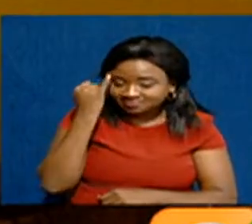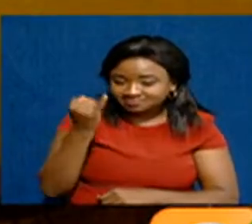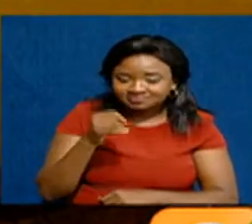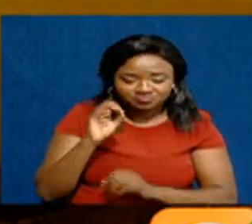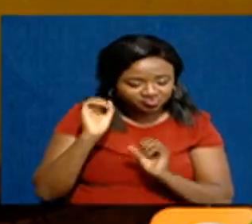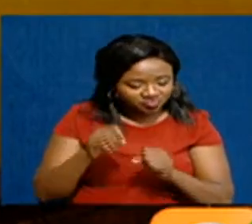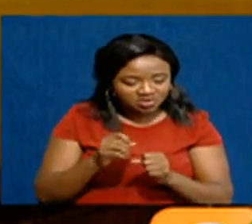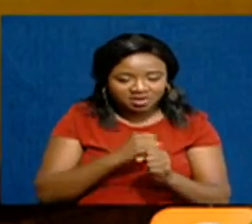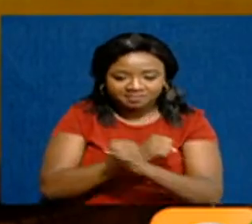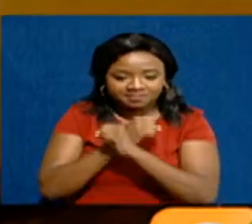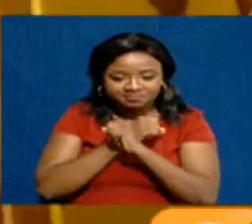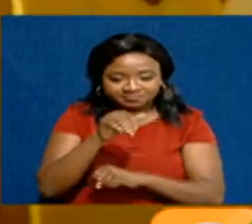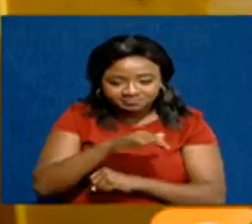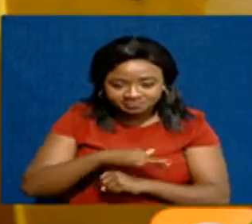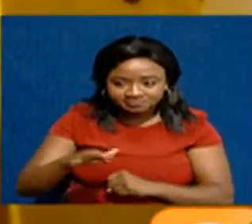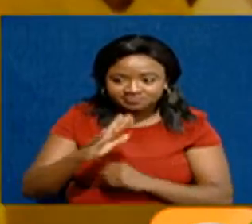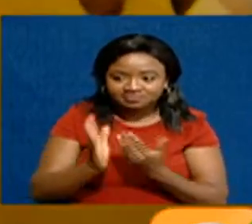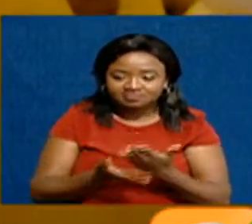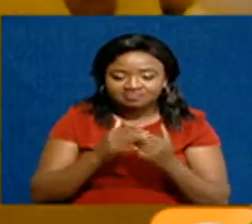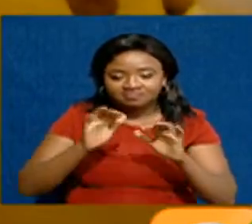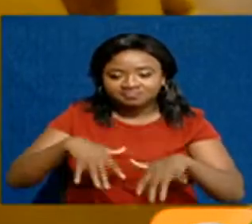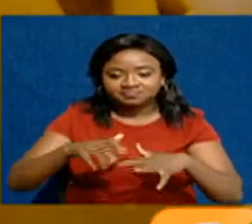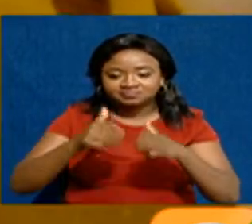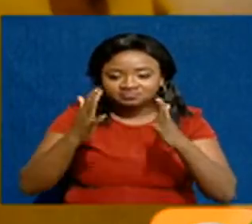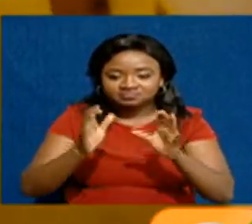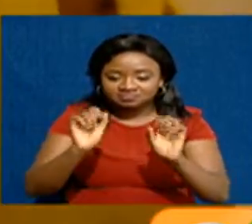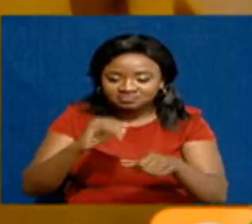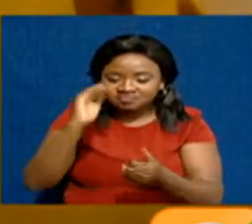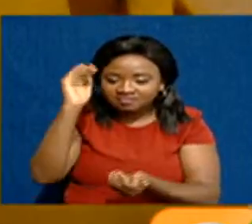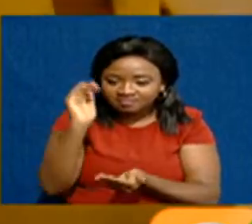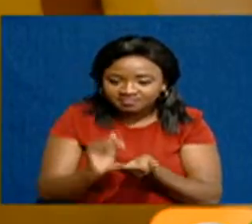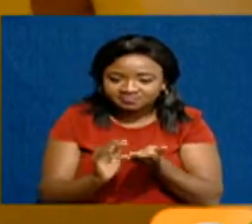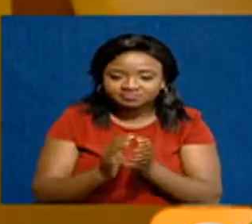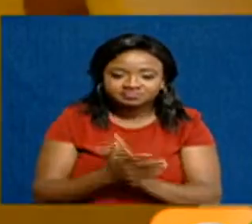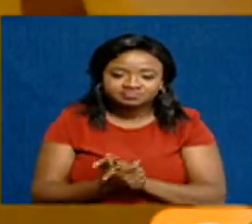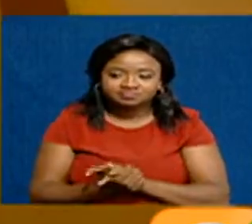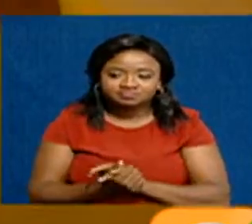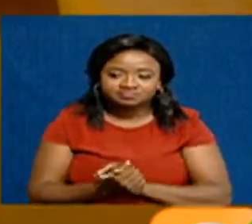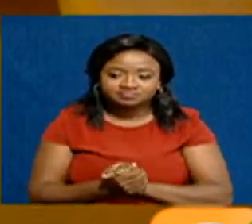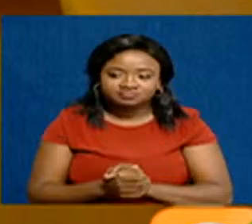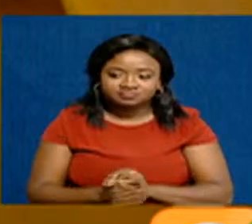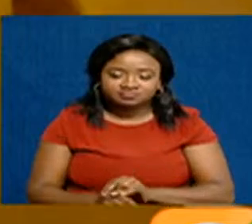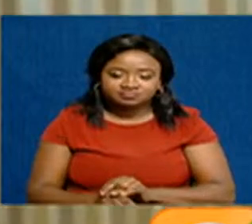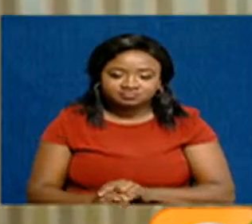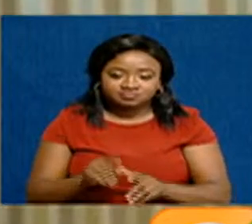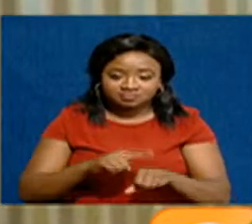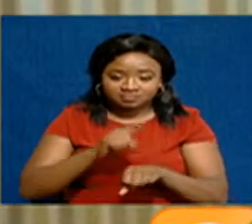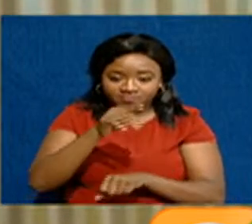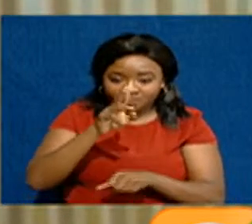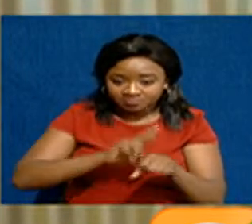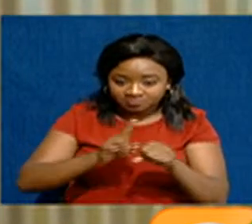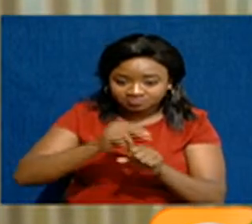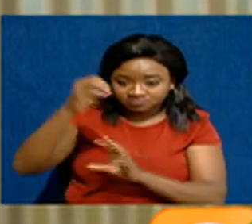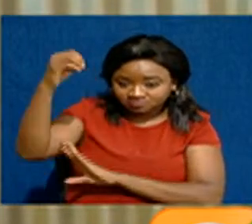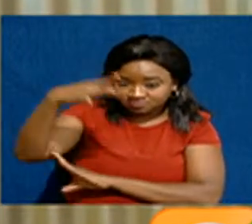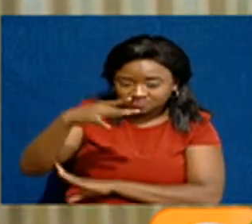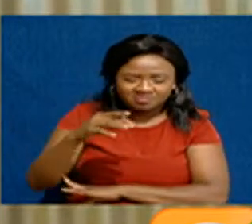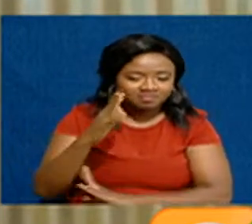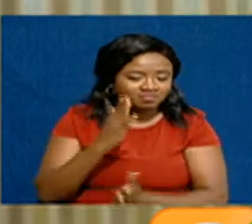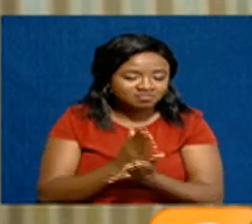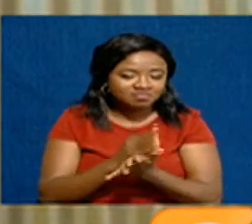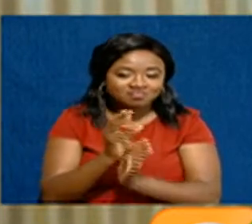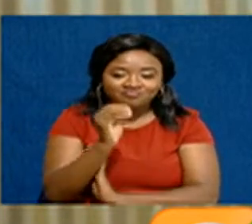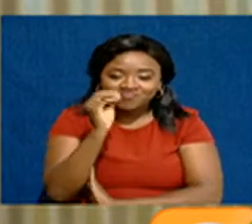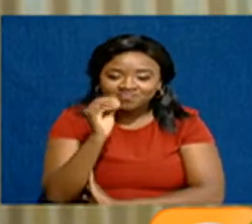and economical, enabling farmers to cut down on production costs. When we're using electricity, it was very expensive.